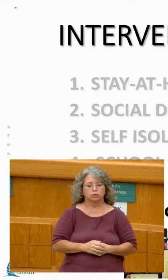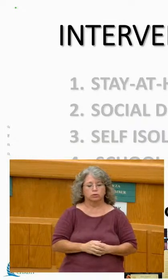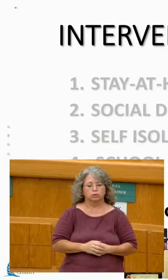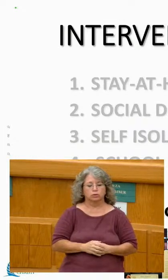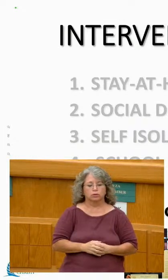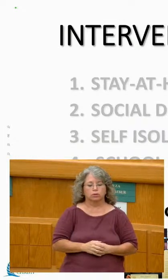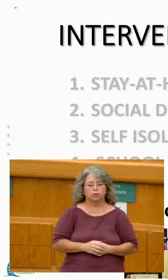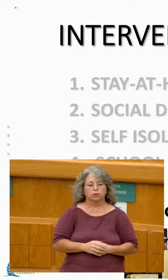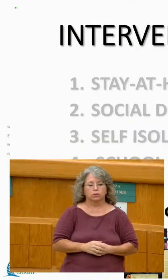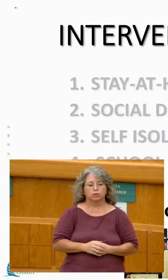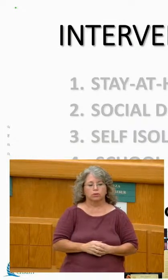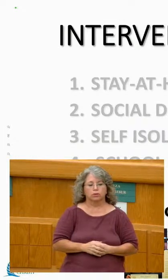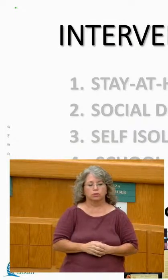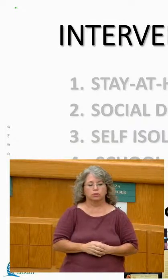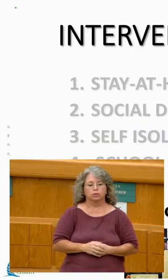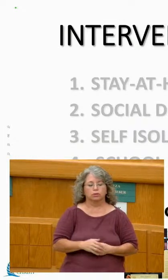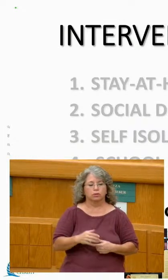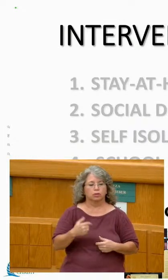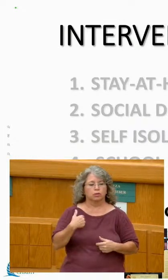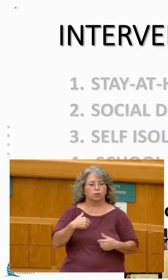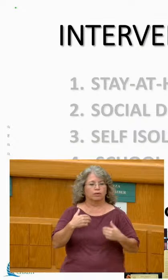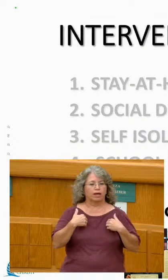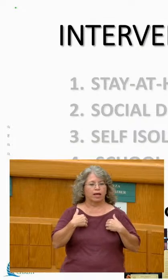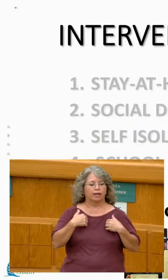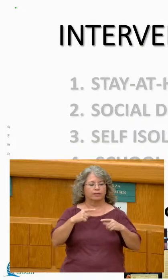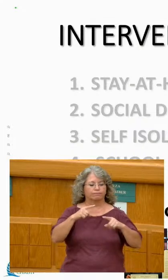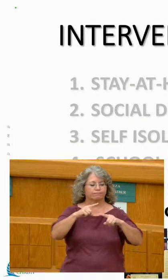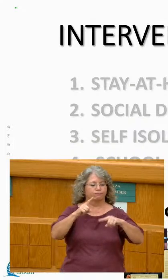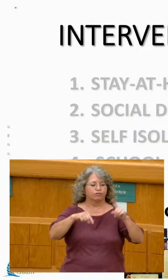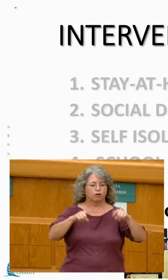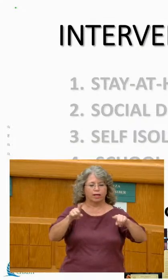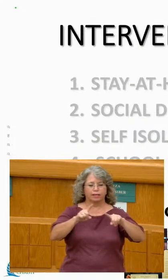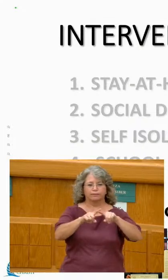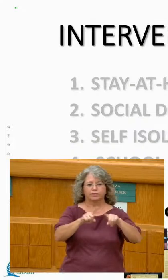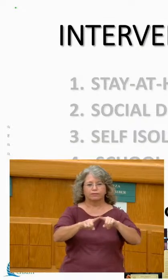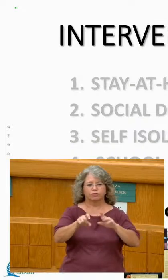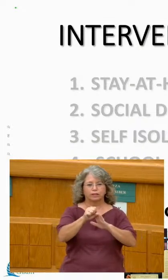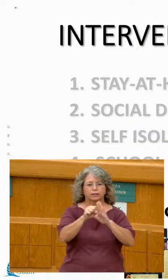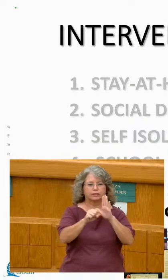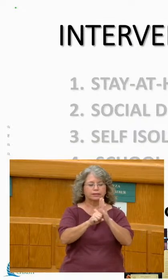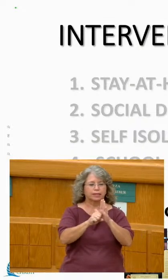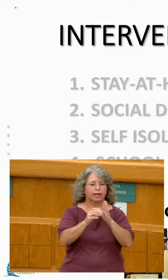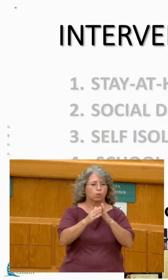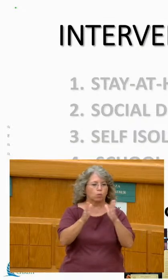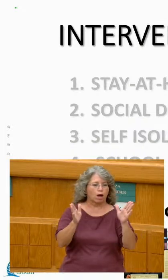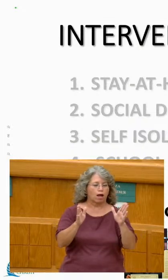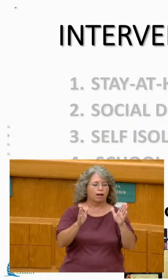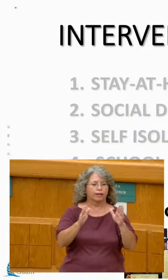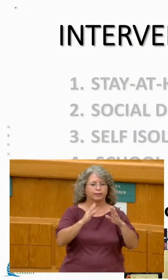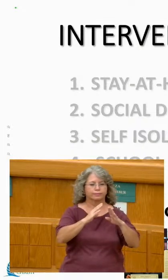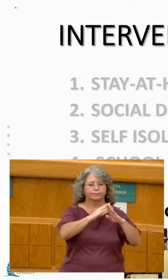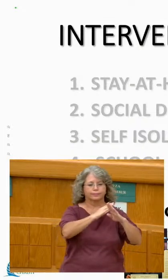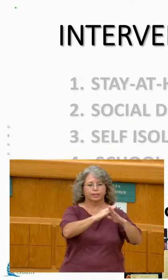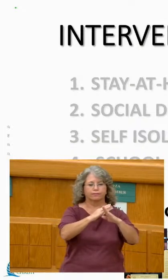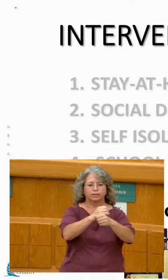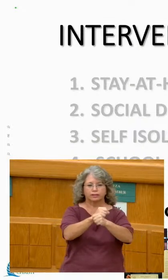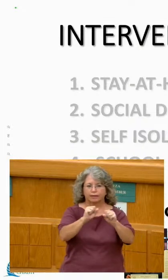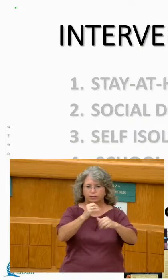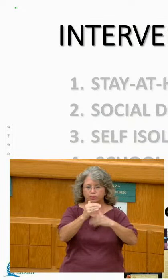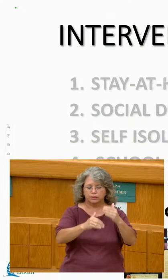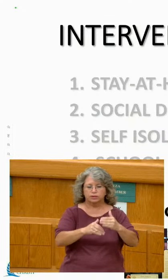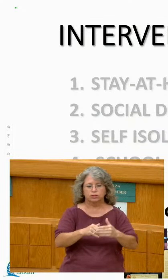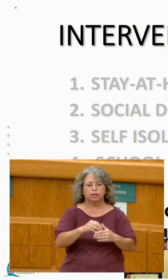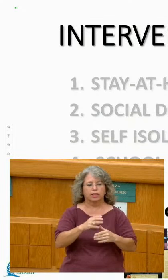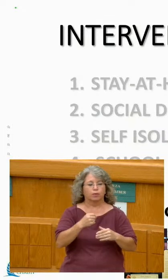a variety of different statewide intervention regimes, and then we went through an opening